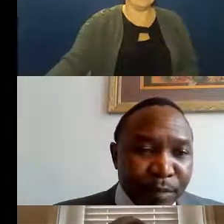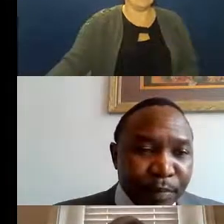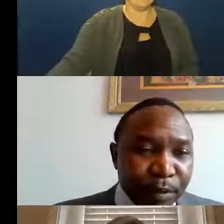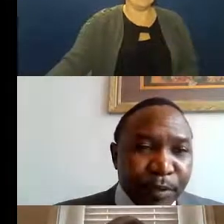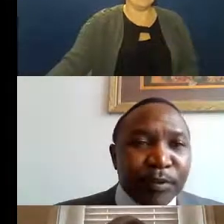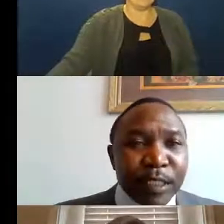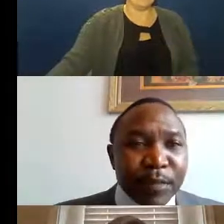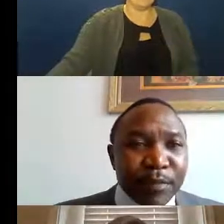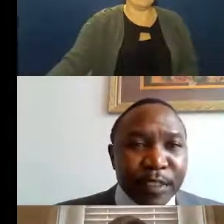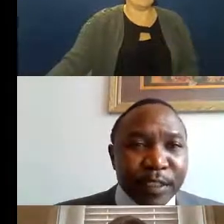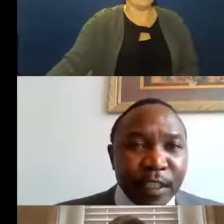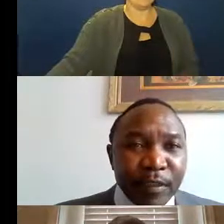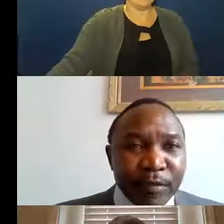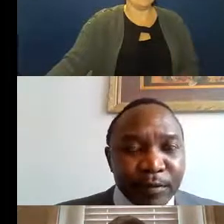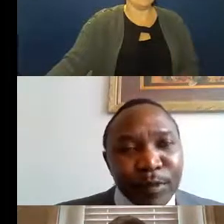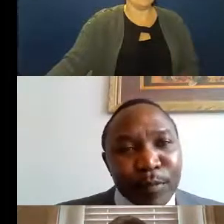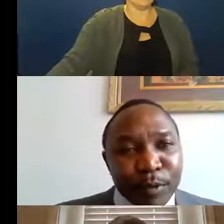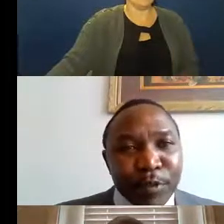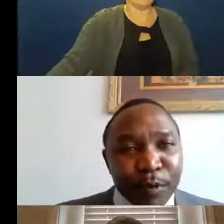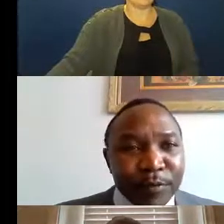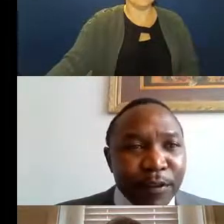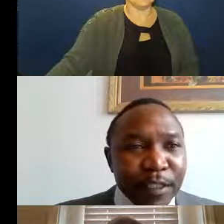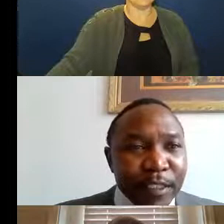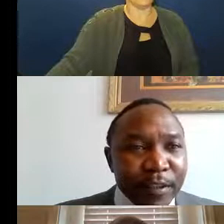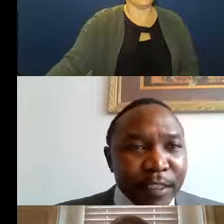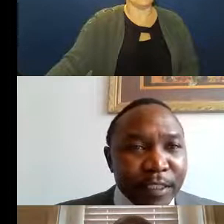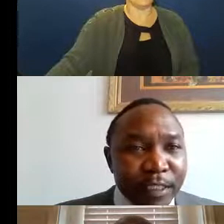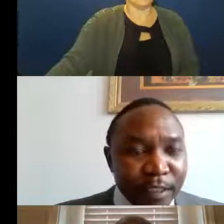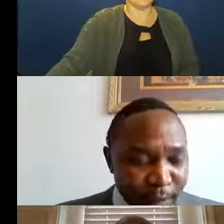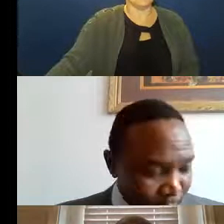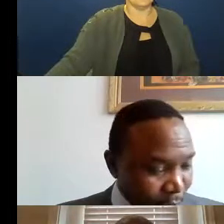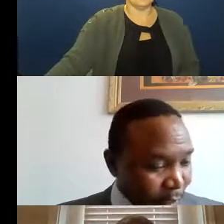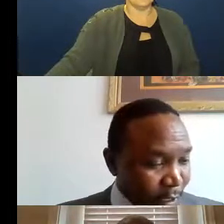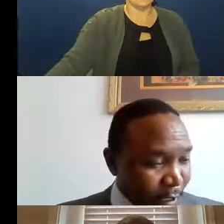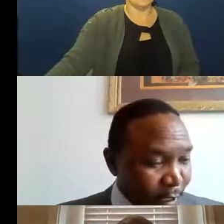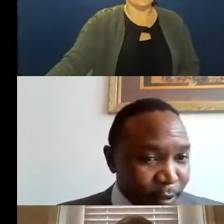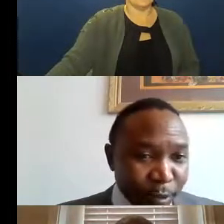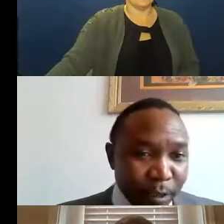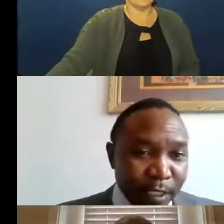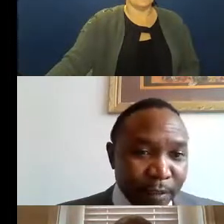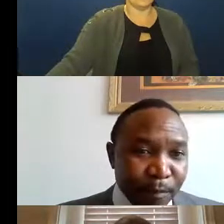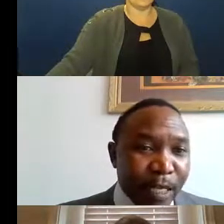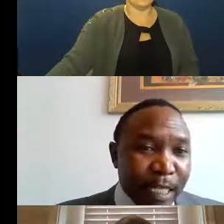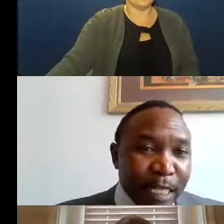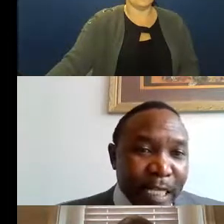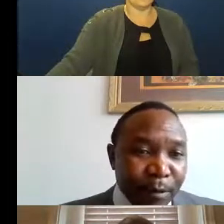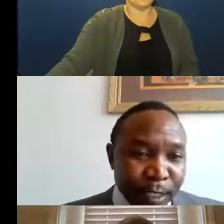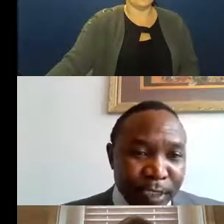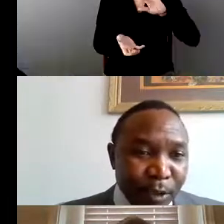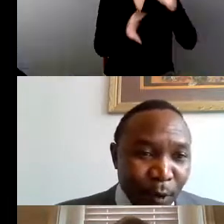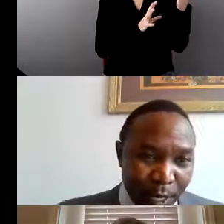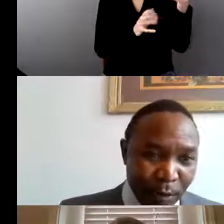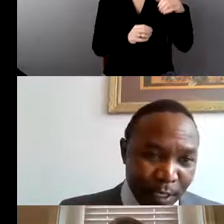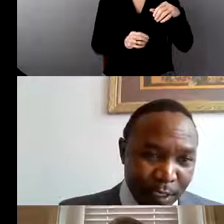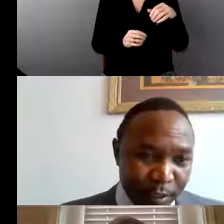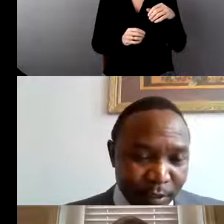generally people with disabilities are almost always forgotten during disasters. And so when they